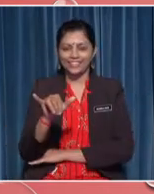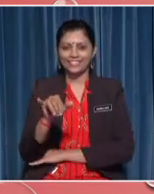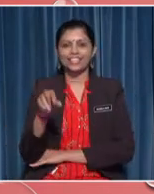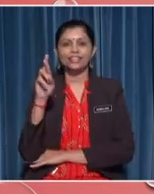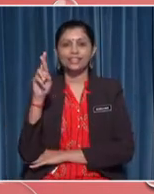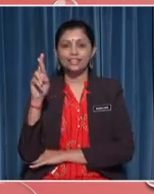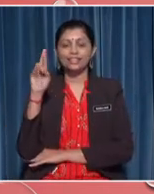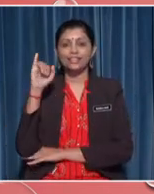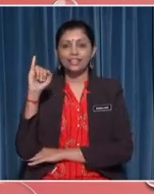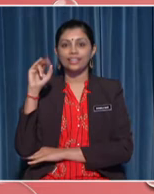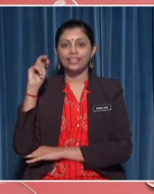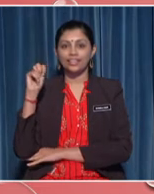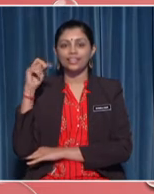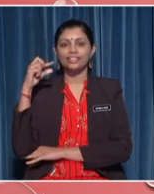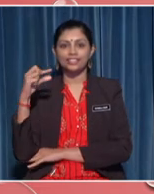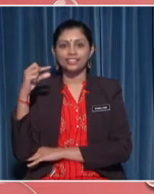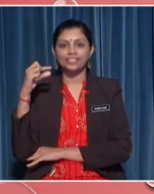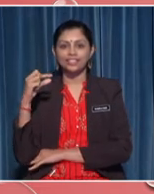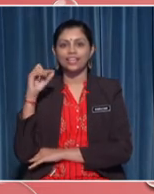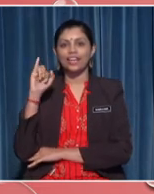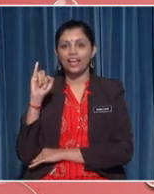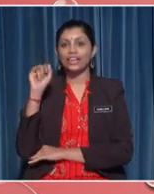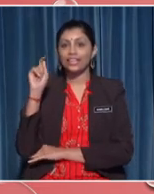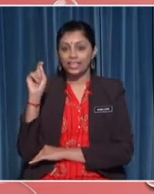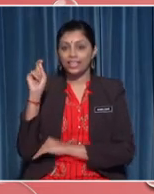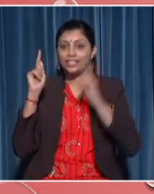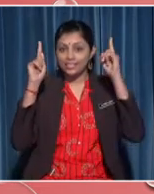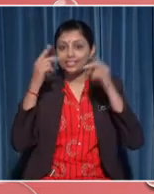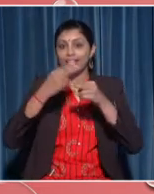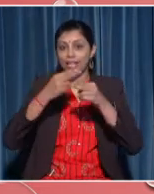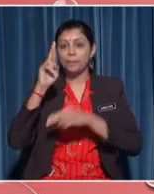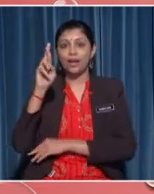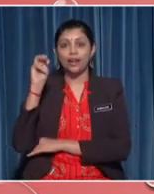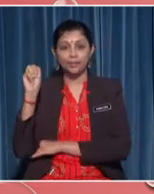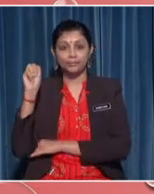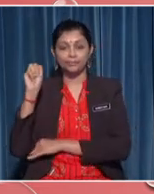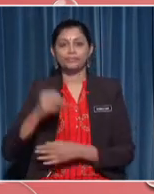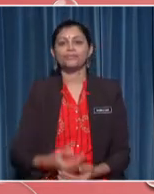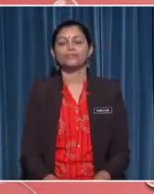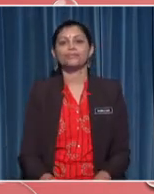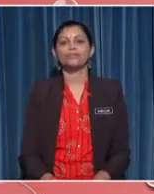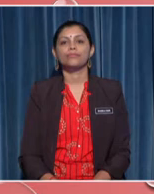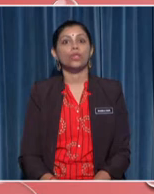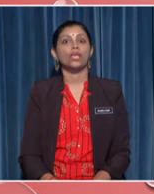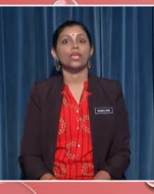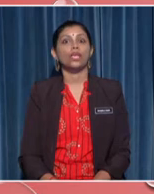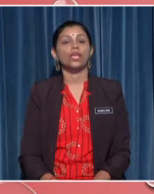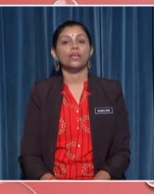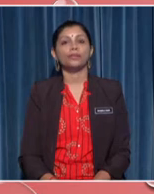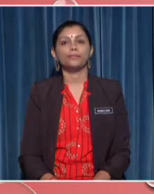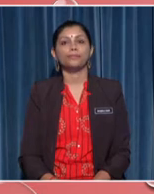Great! Malaysian currency is called ringgit. What about this note?